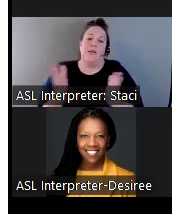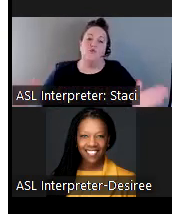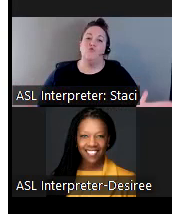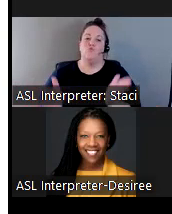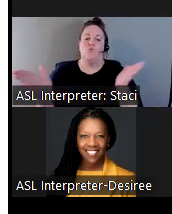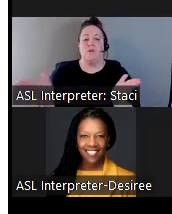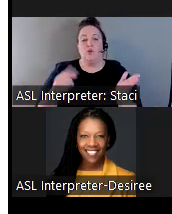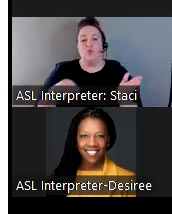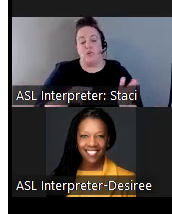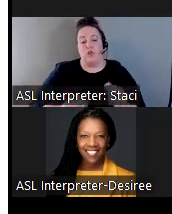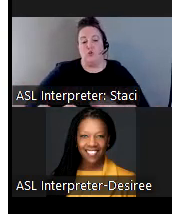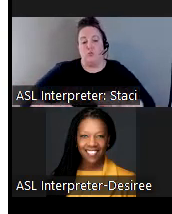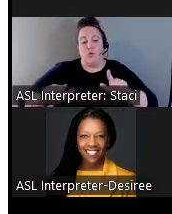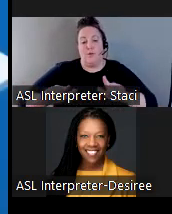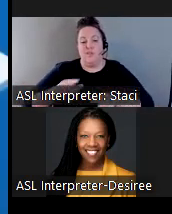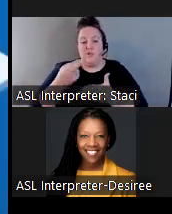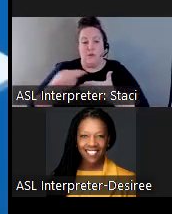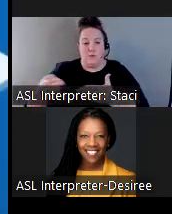go to these resources.